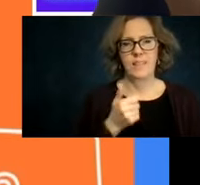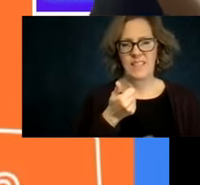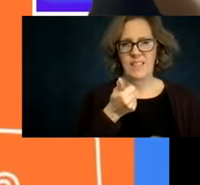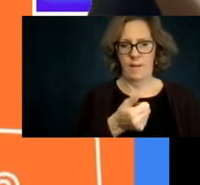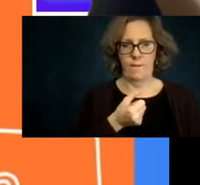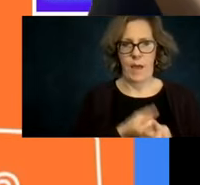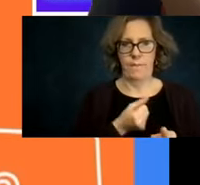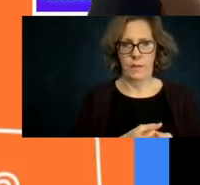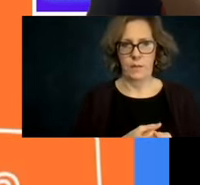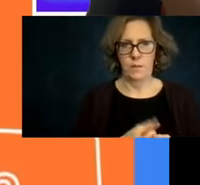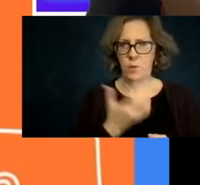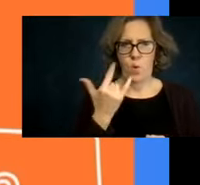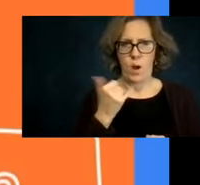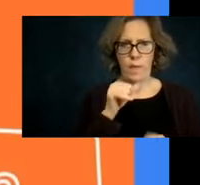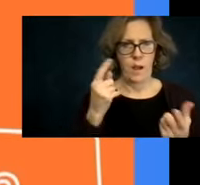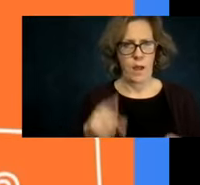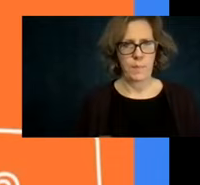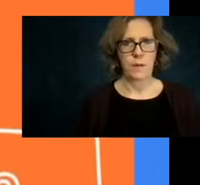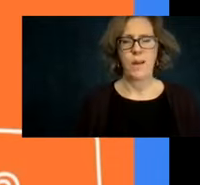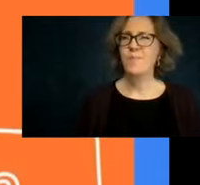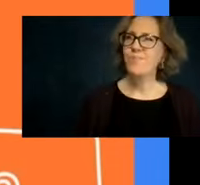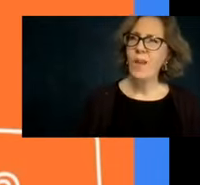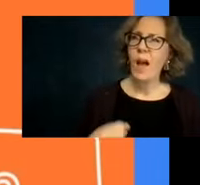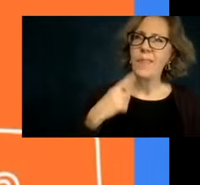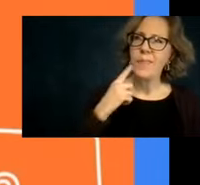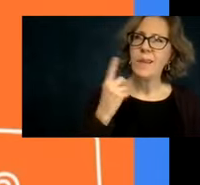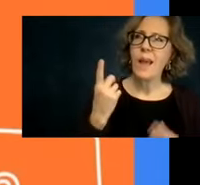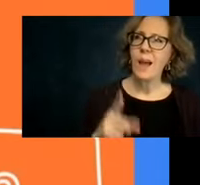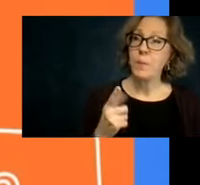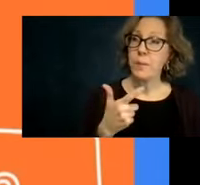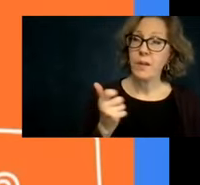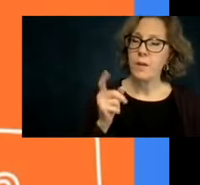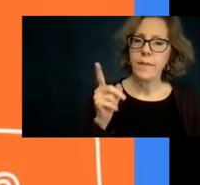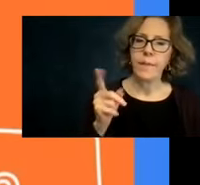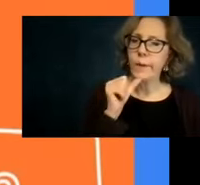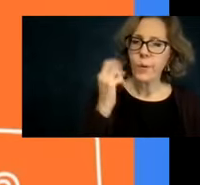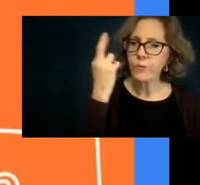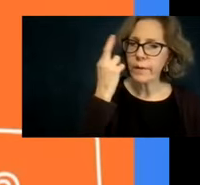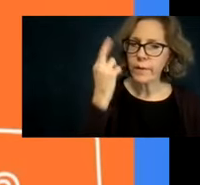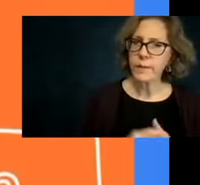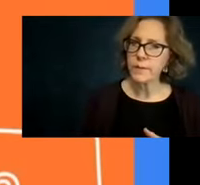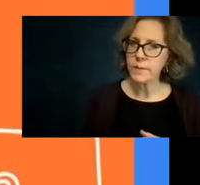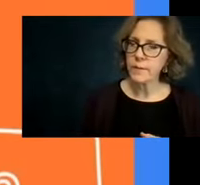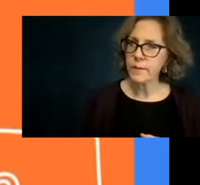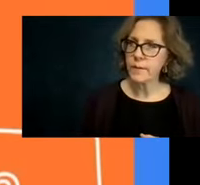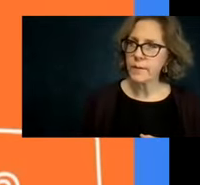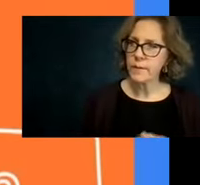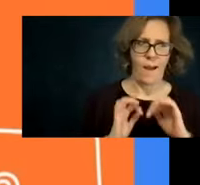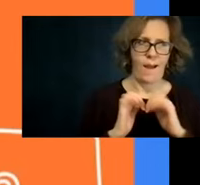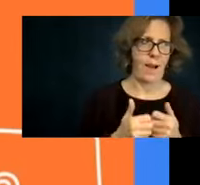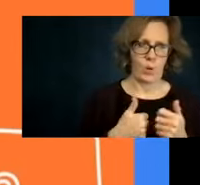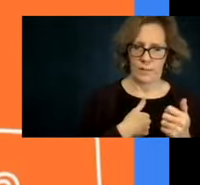like things like that happen? I think things like that happen because they don't realize how